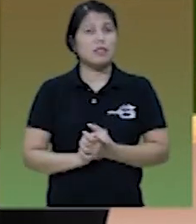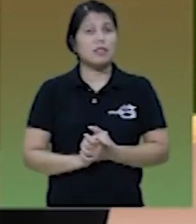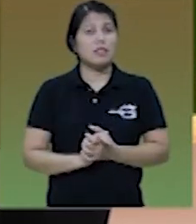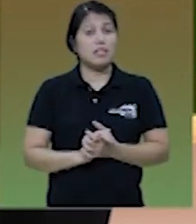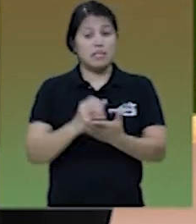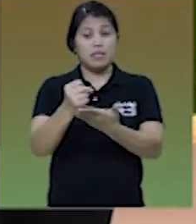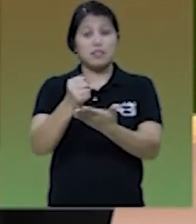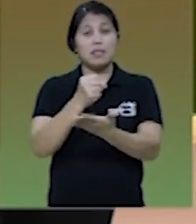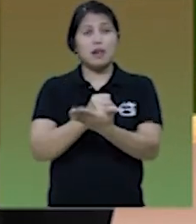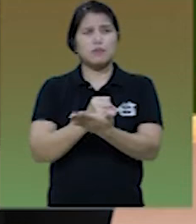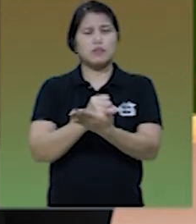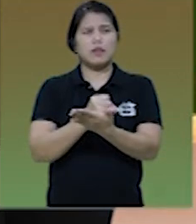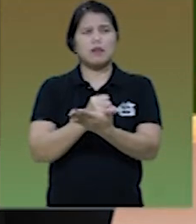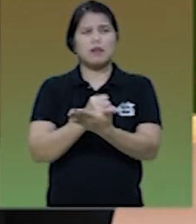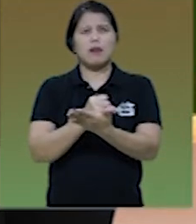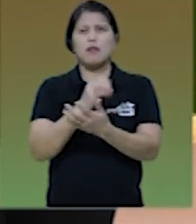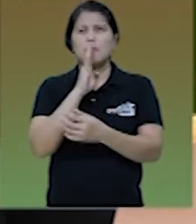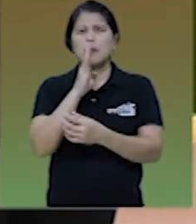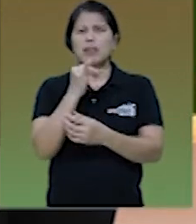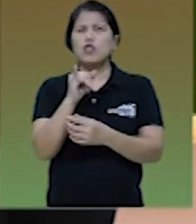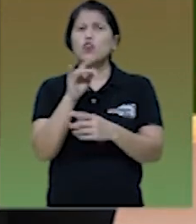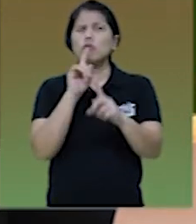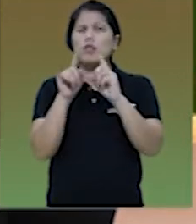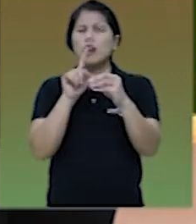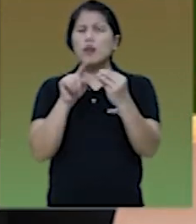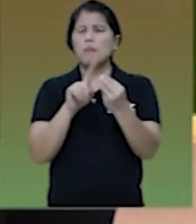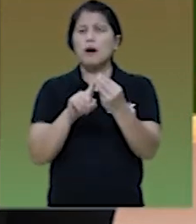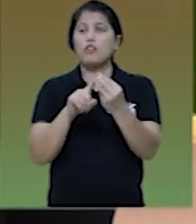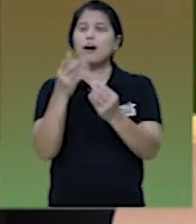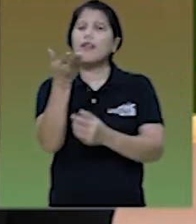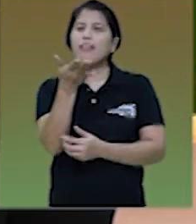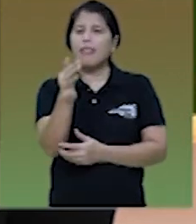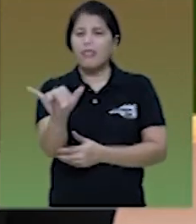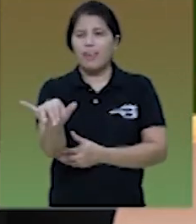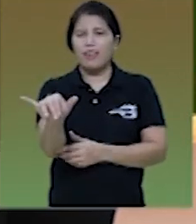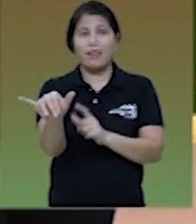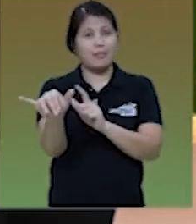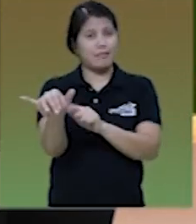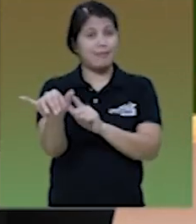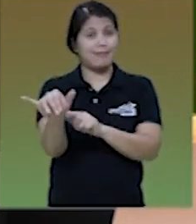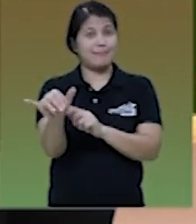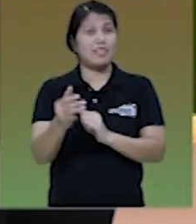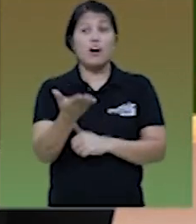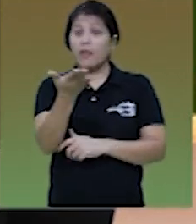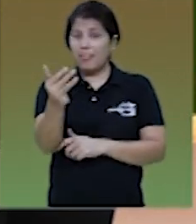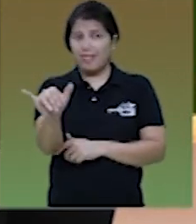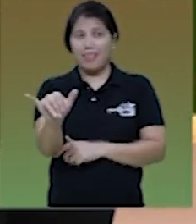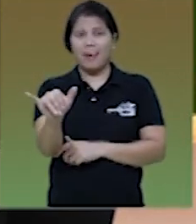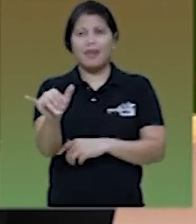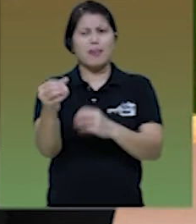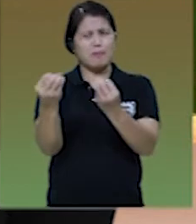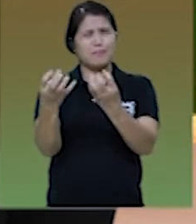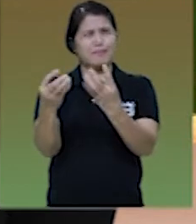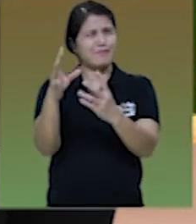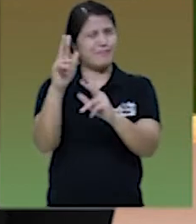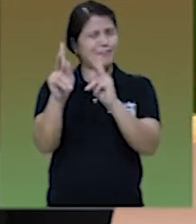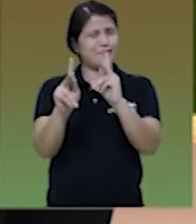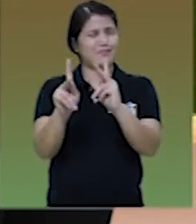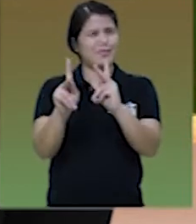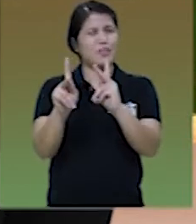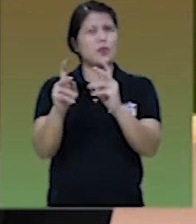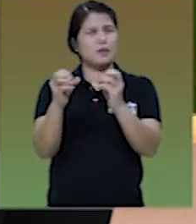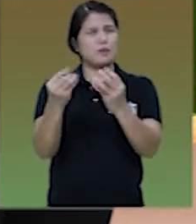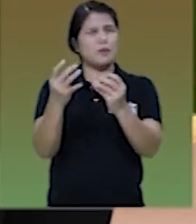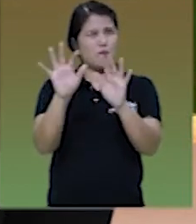The subject or the one being talked about in the sentence is they. They is in plural